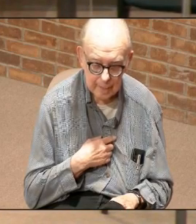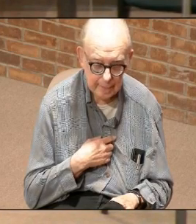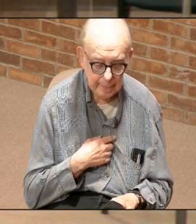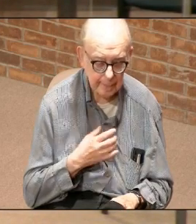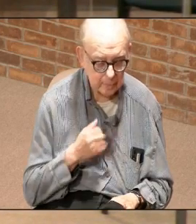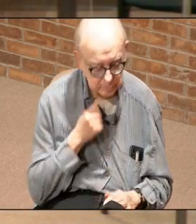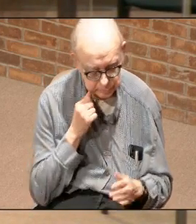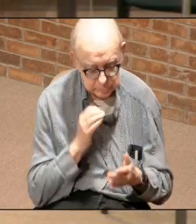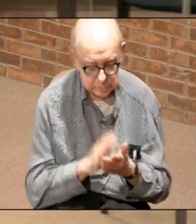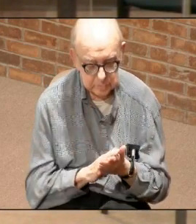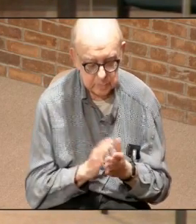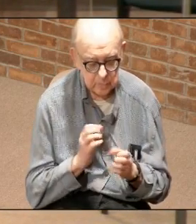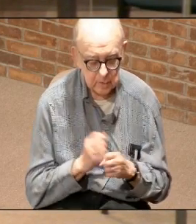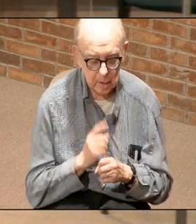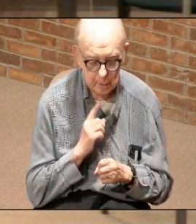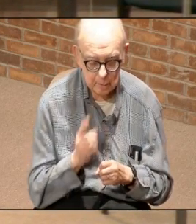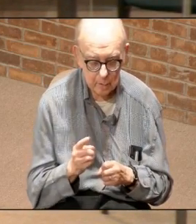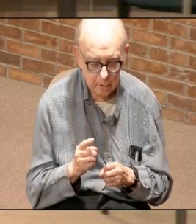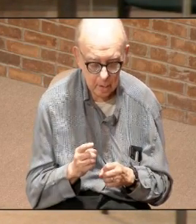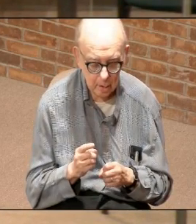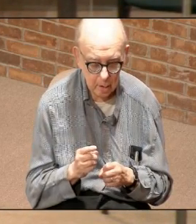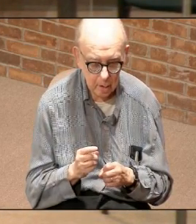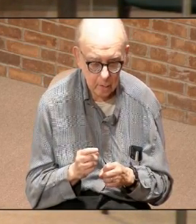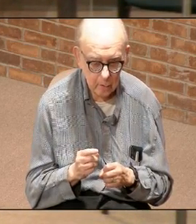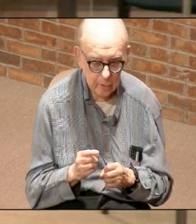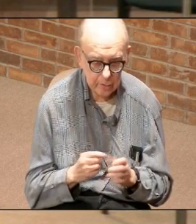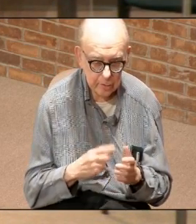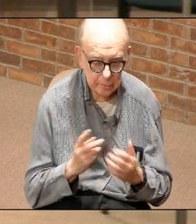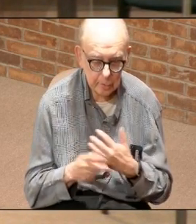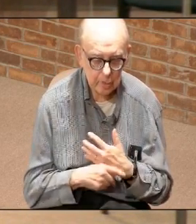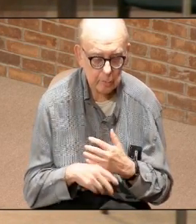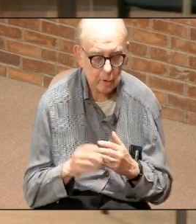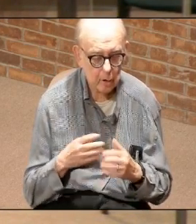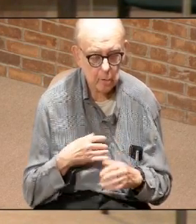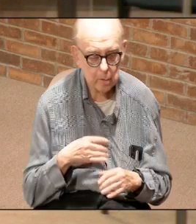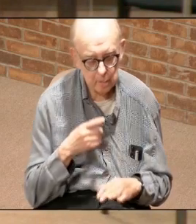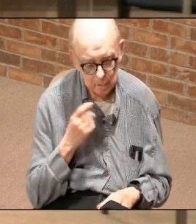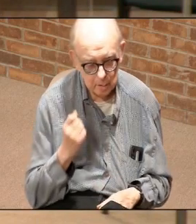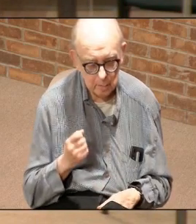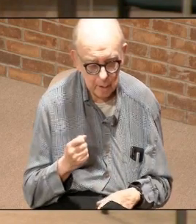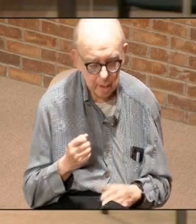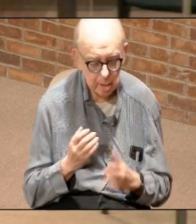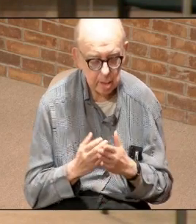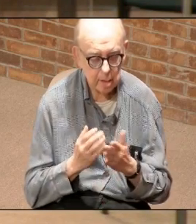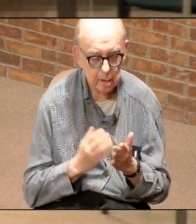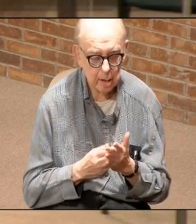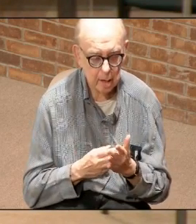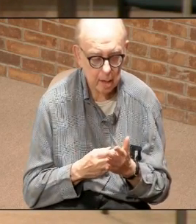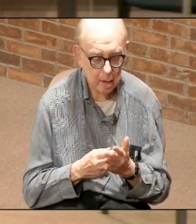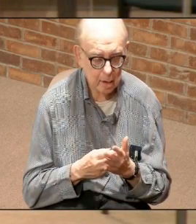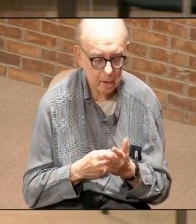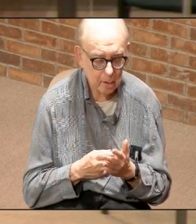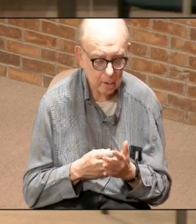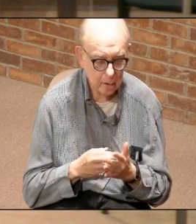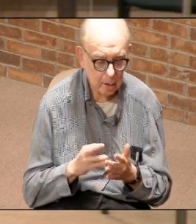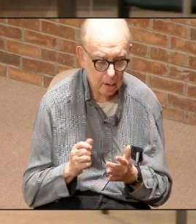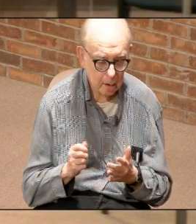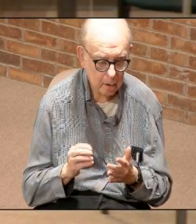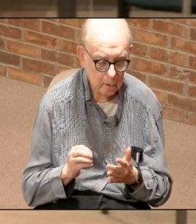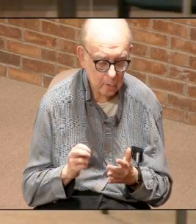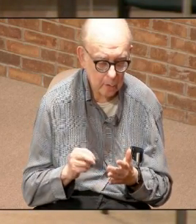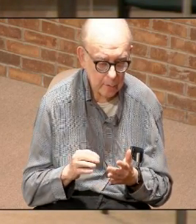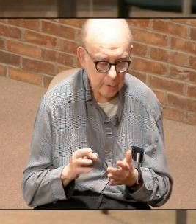My wife has got me watching this show called The Blacklist with this guy, Raymond Reddington.